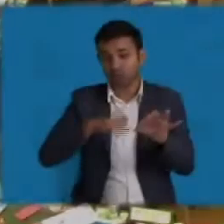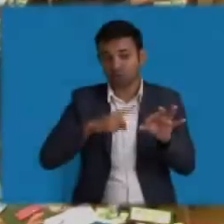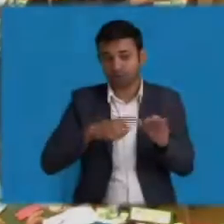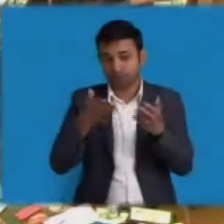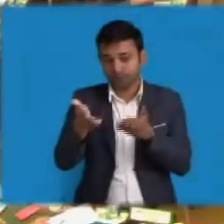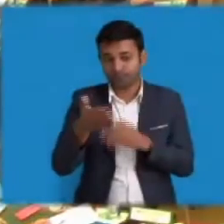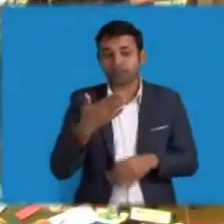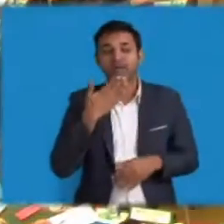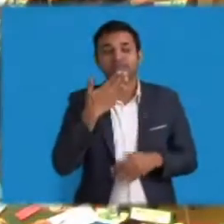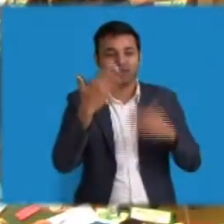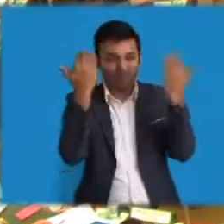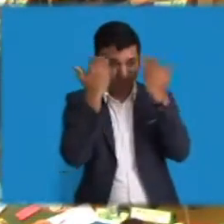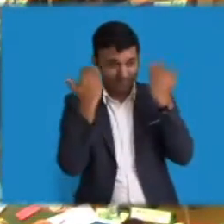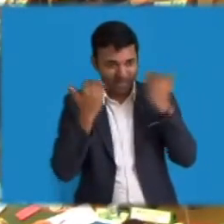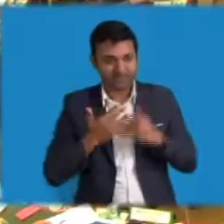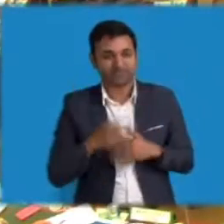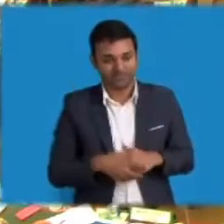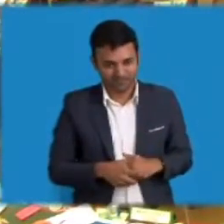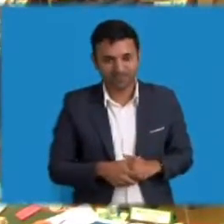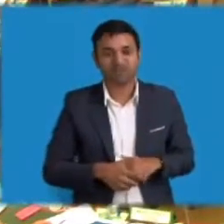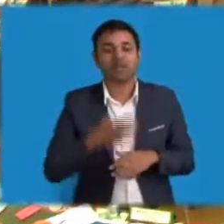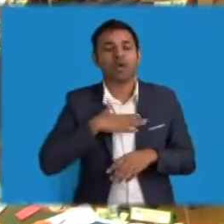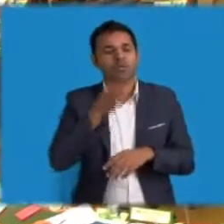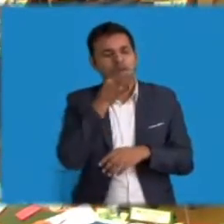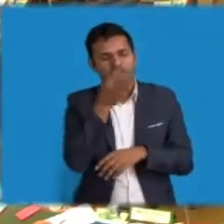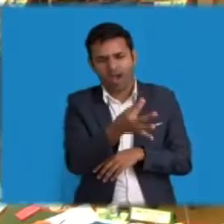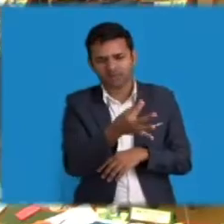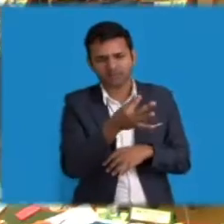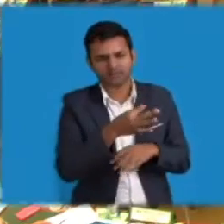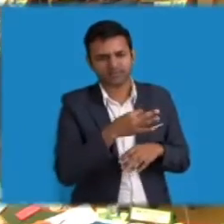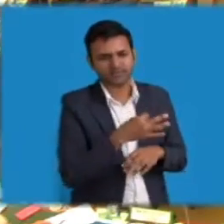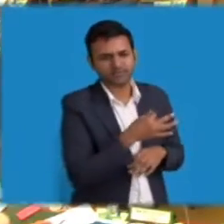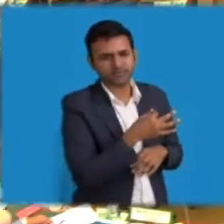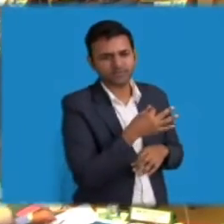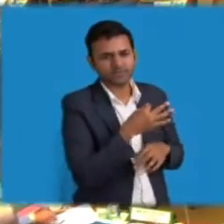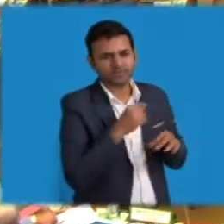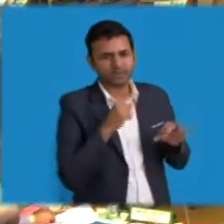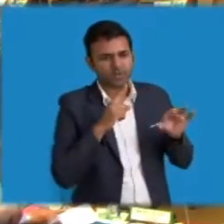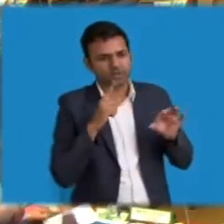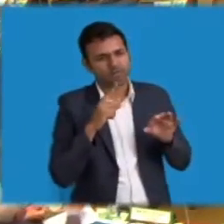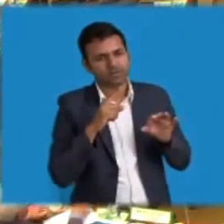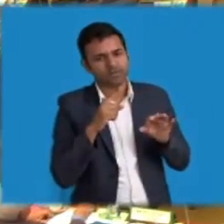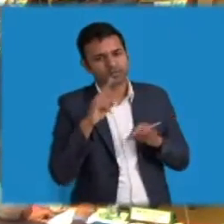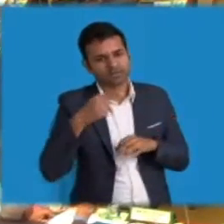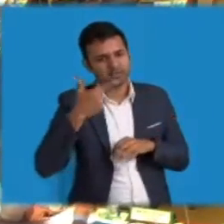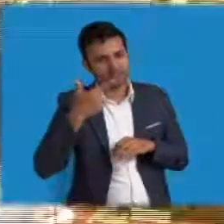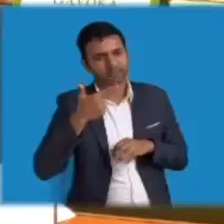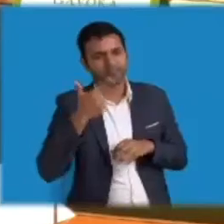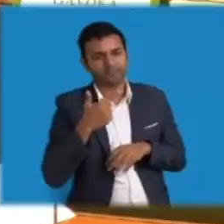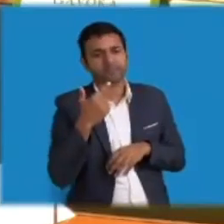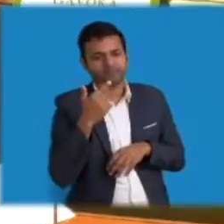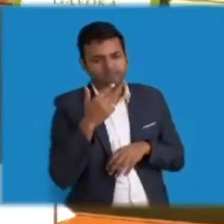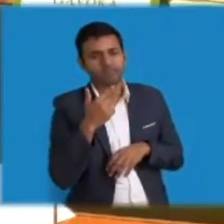Thank you, Madam Speaker. I rise to ask question 109 of 2017, directed to the Minister for Defence and